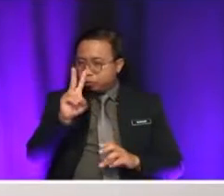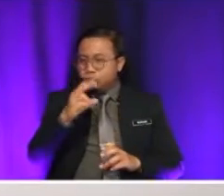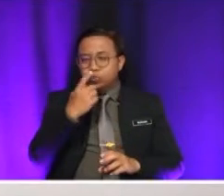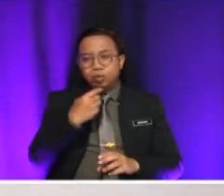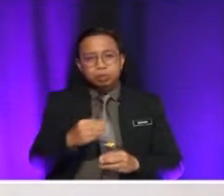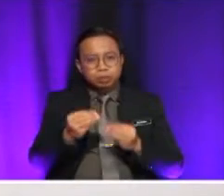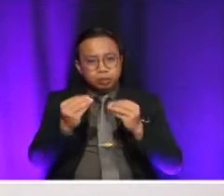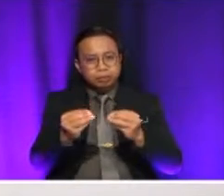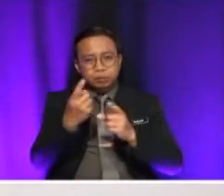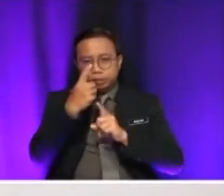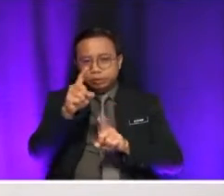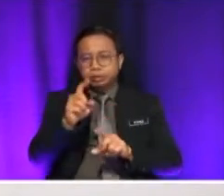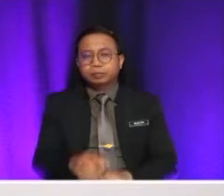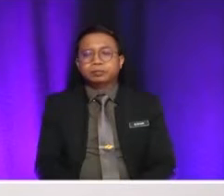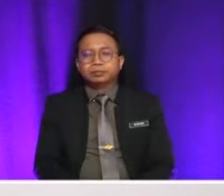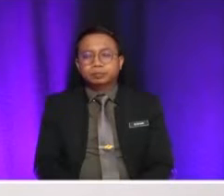answers?